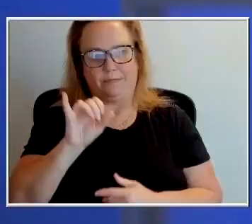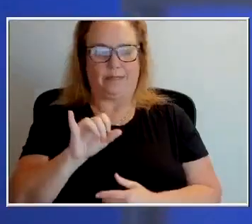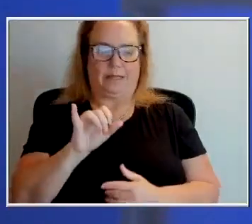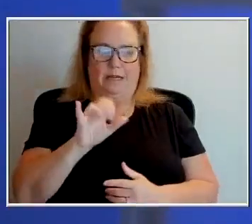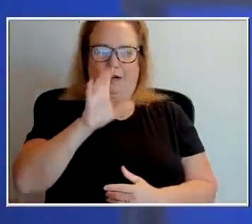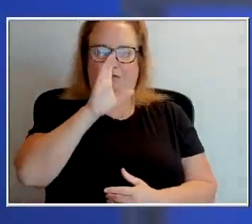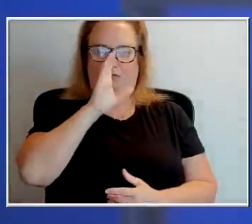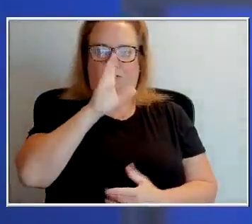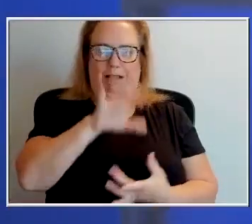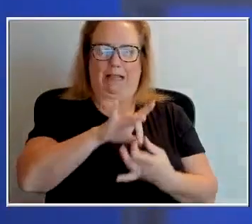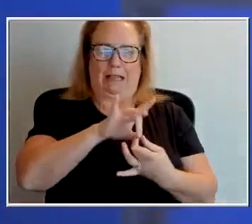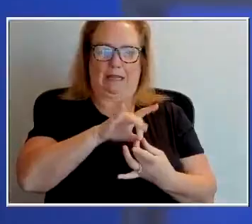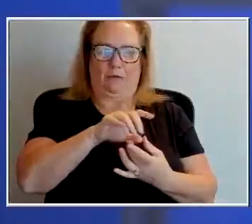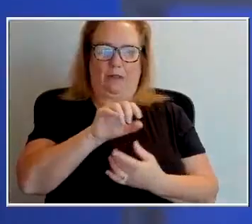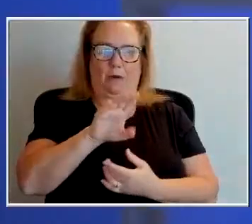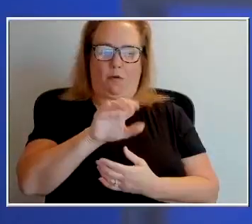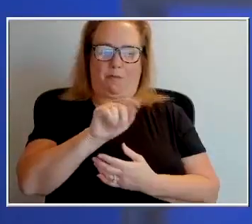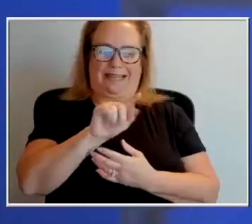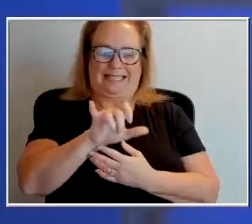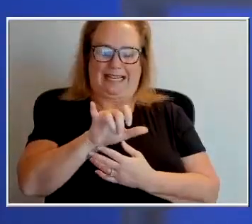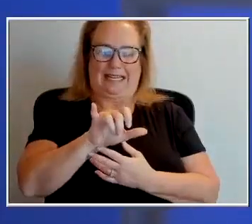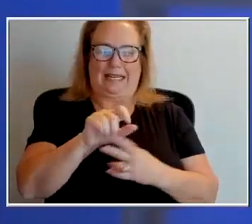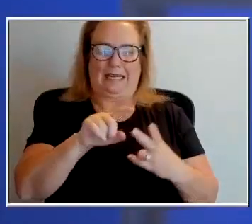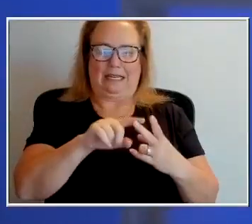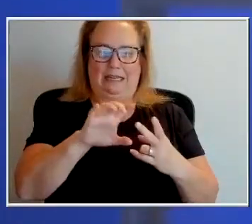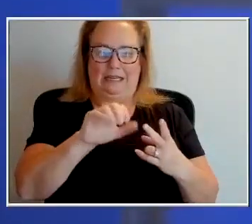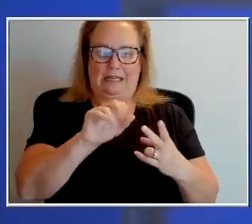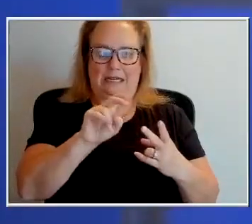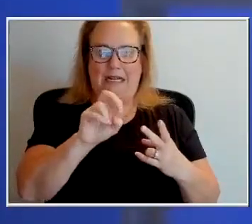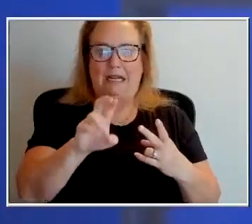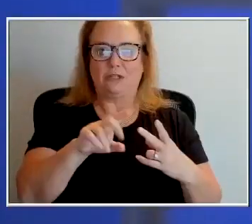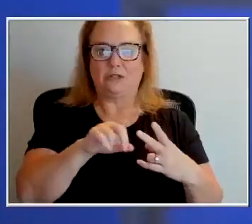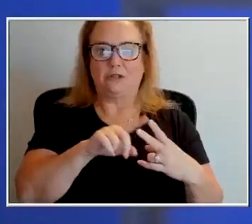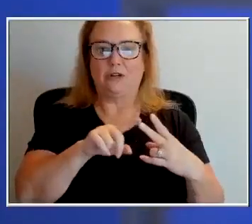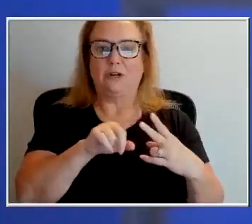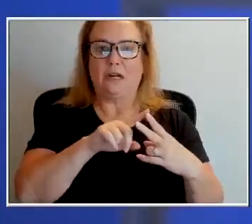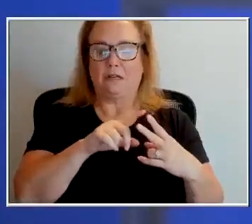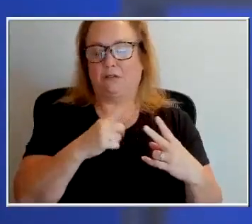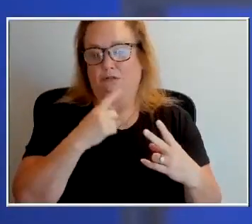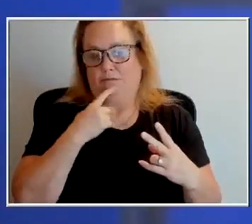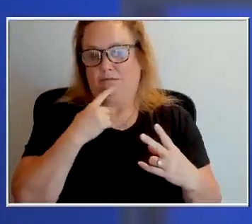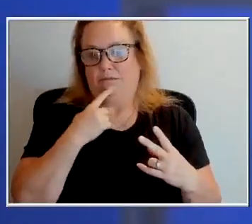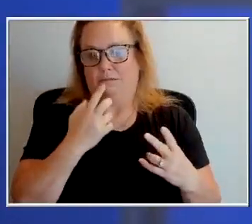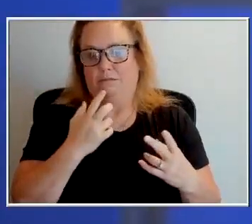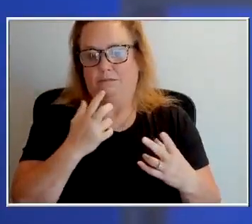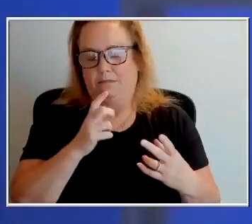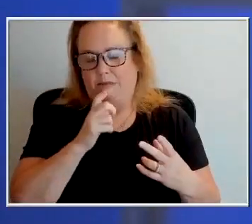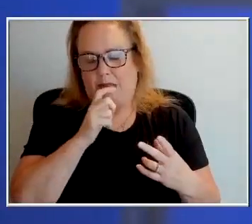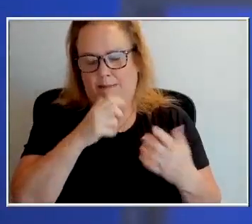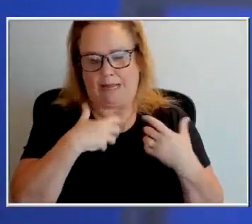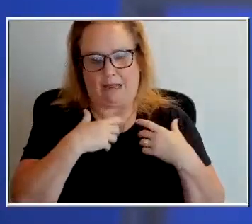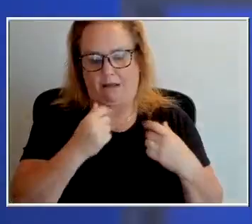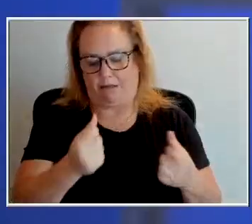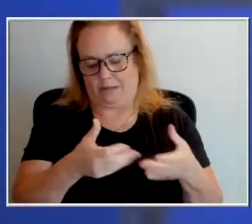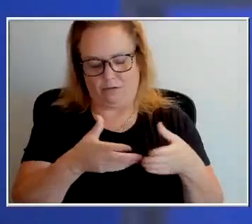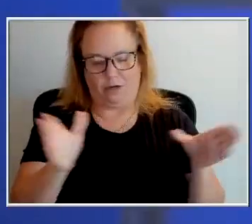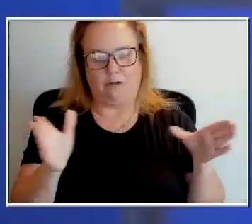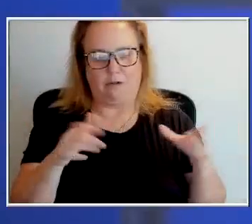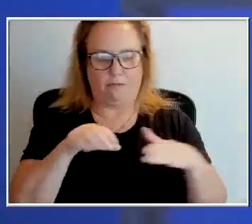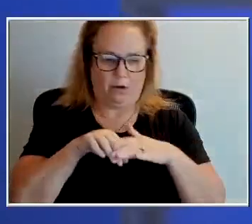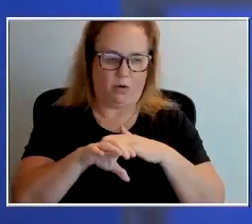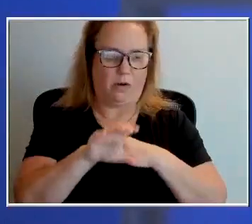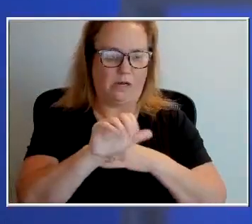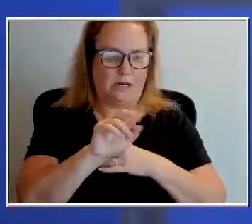directly linked with obesity and cancer. But as you point out, being unhealthy going into cancer